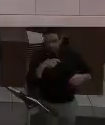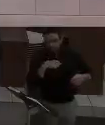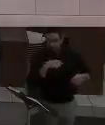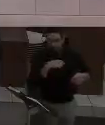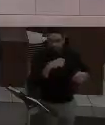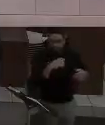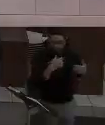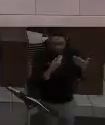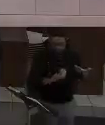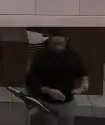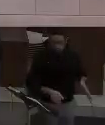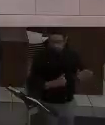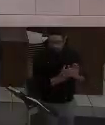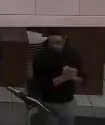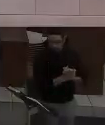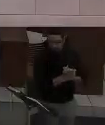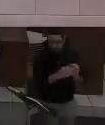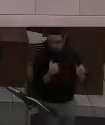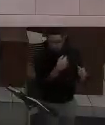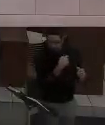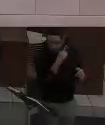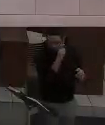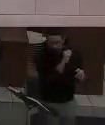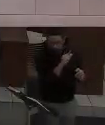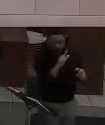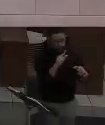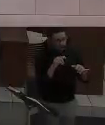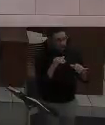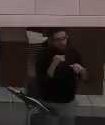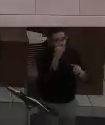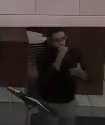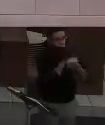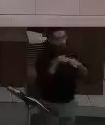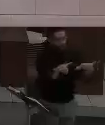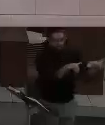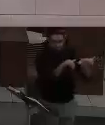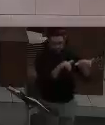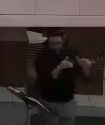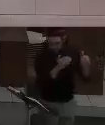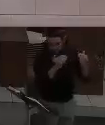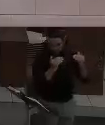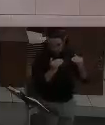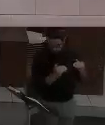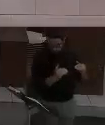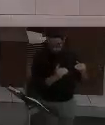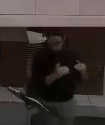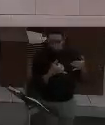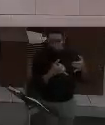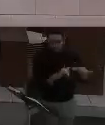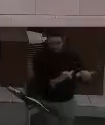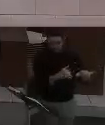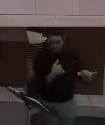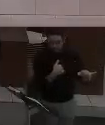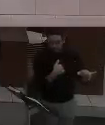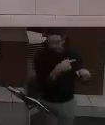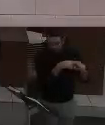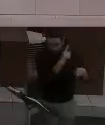sexualities. We don't all believe exactly the same things. And yet, in the midst of our